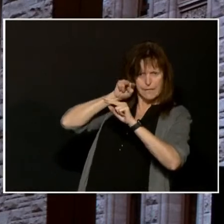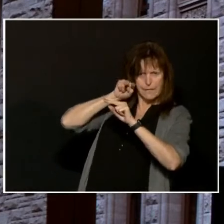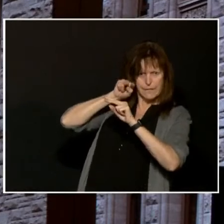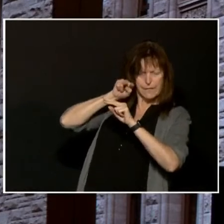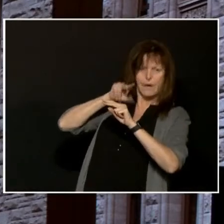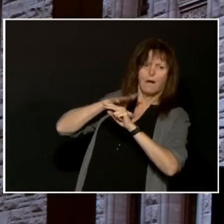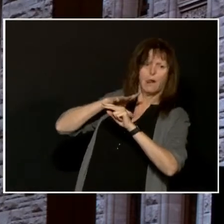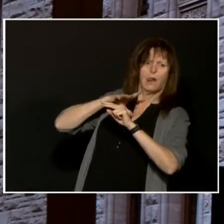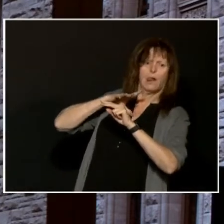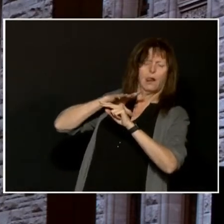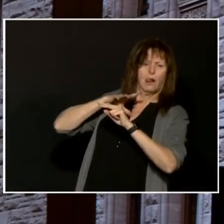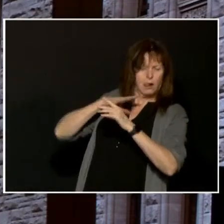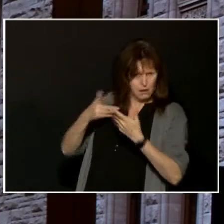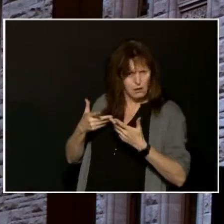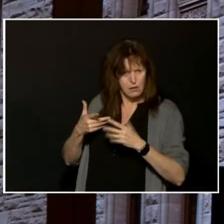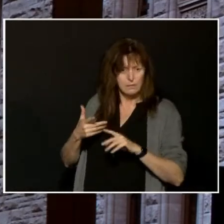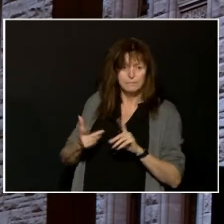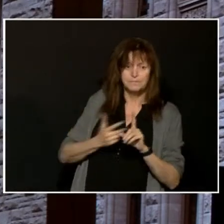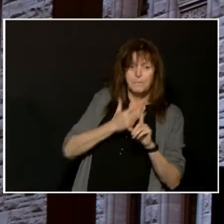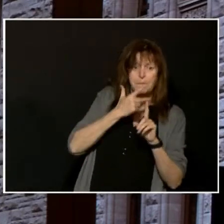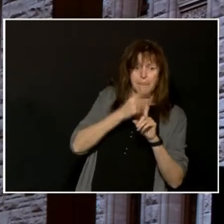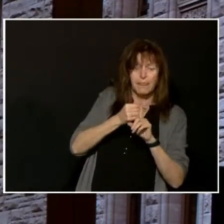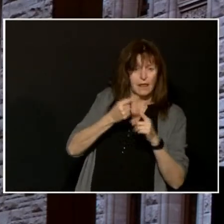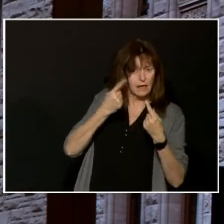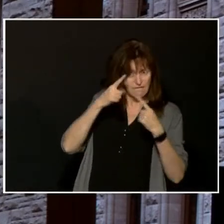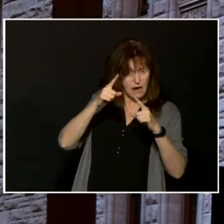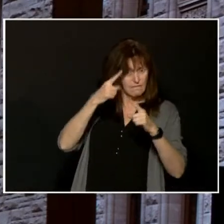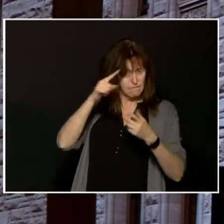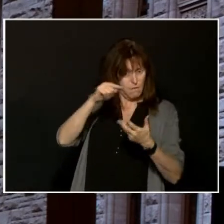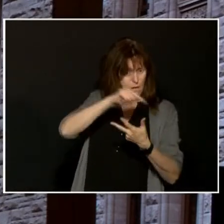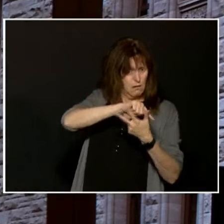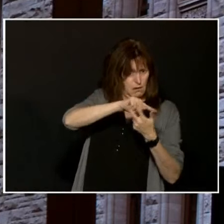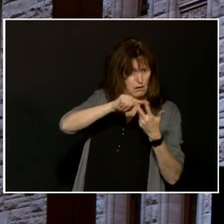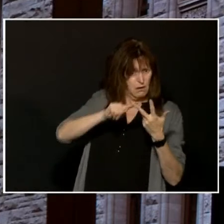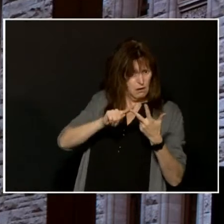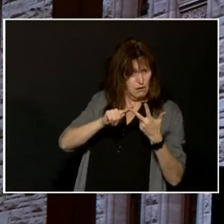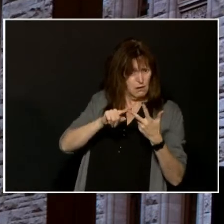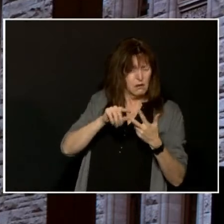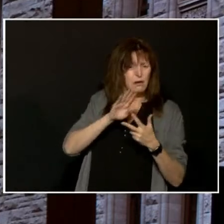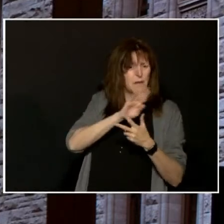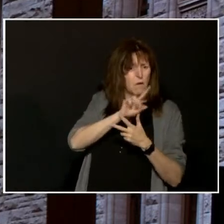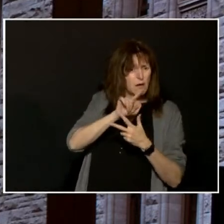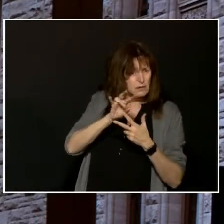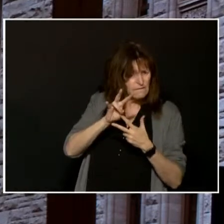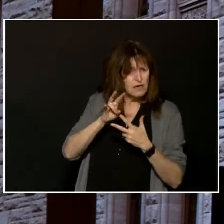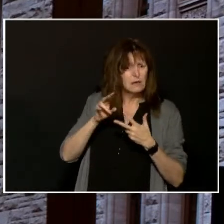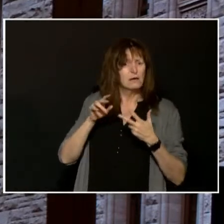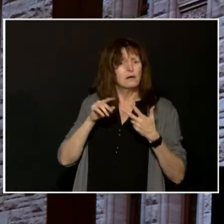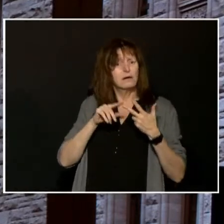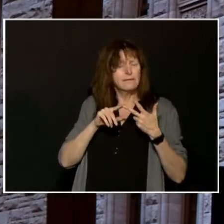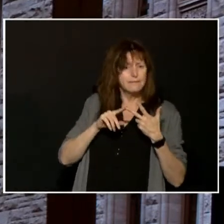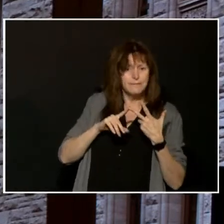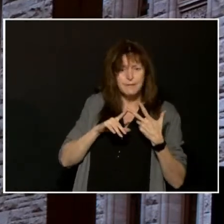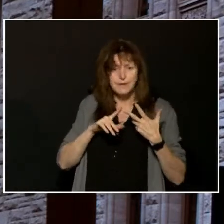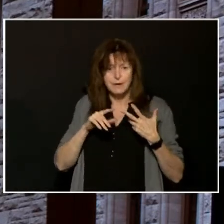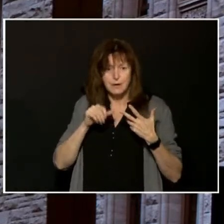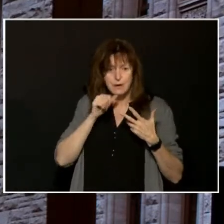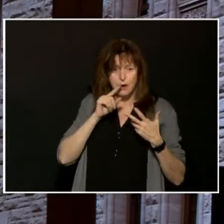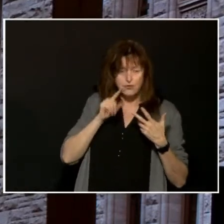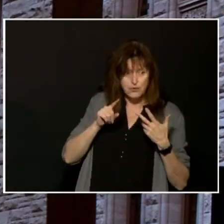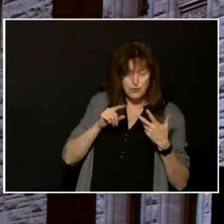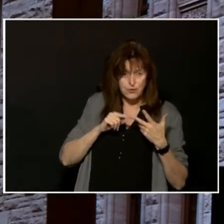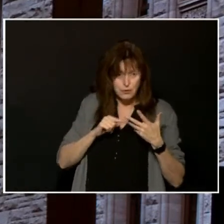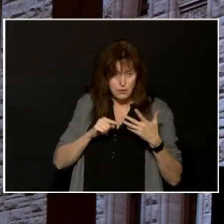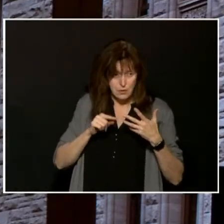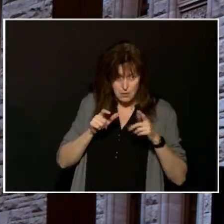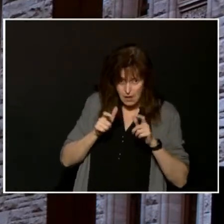be effective against the ones we're seeing. We're trying to understand the 617 and asking our global community, working with them to understand that best, to make